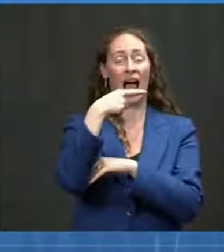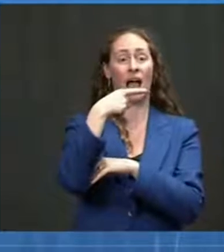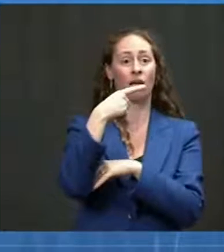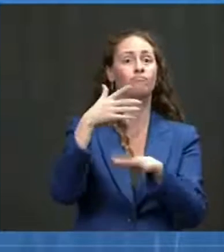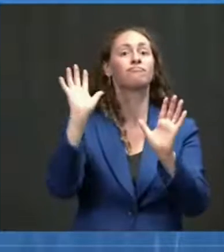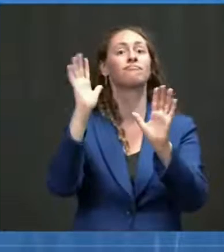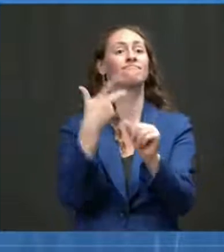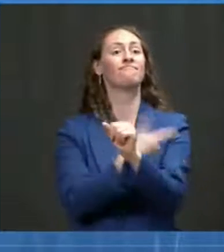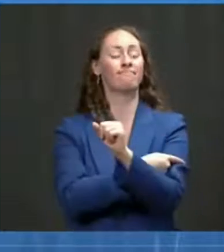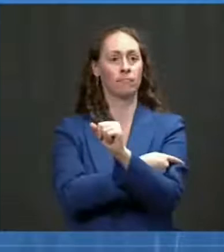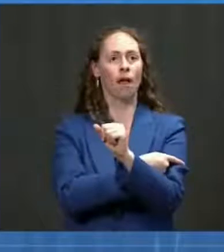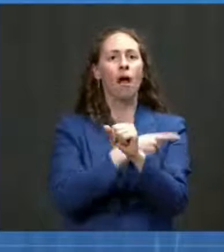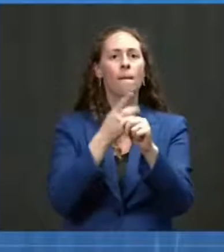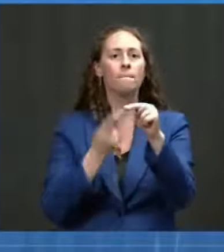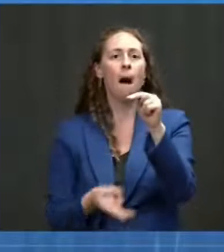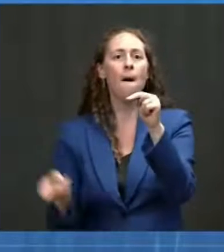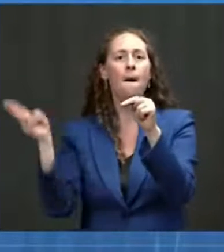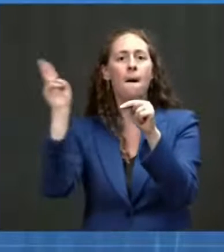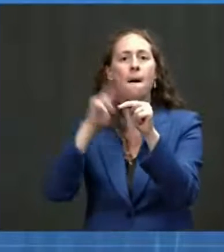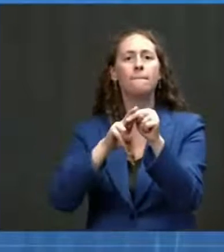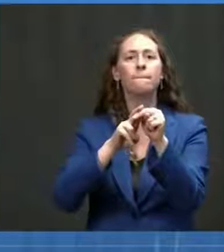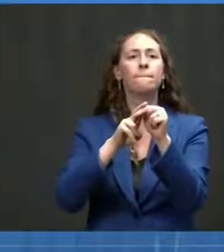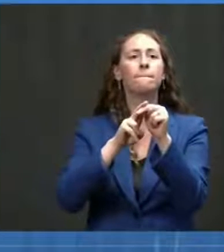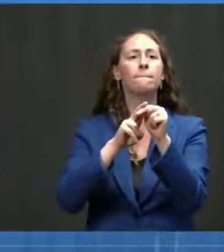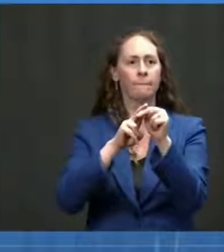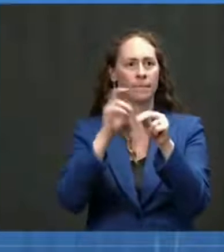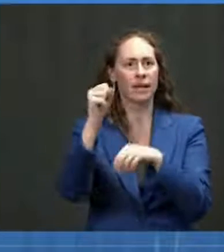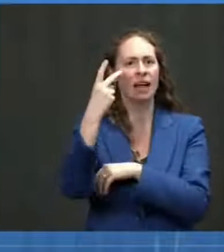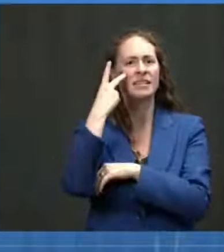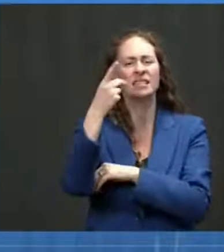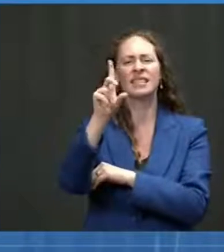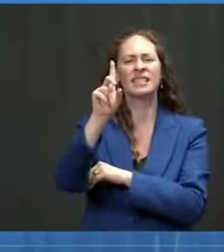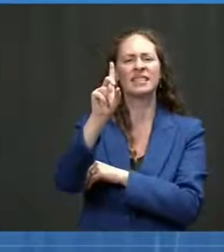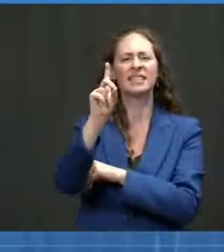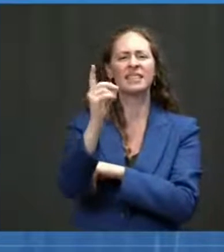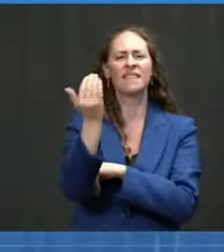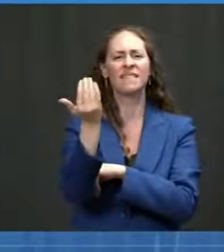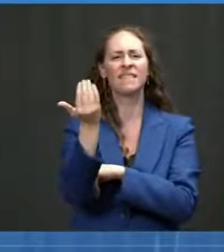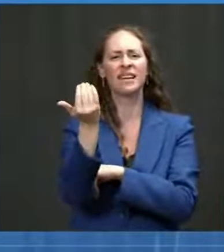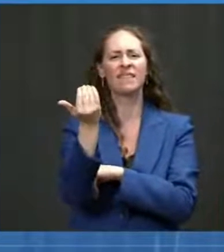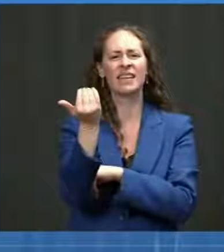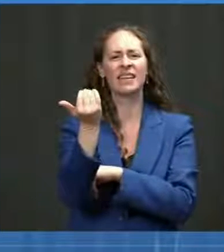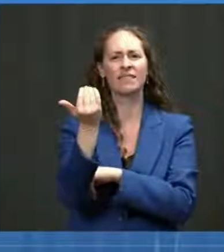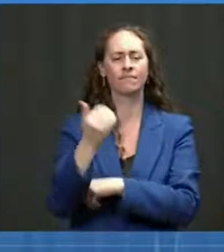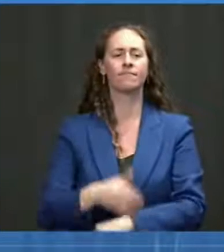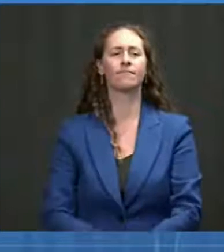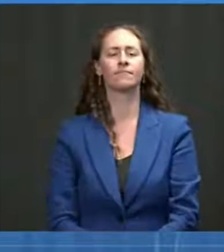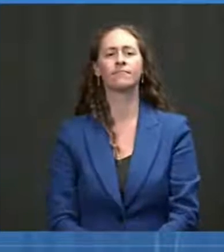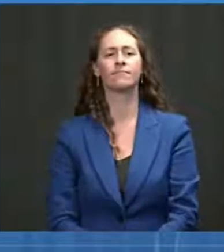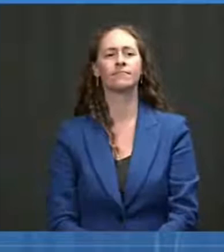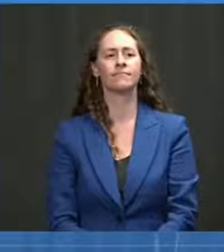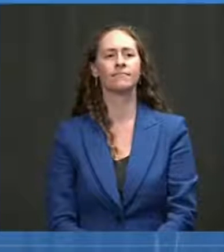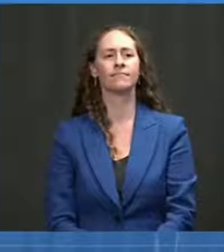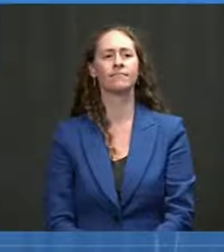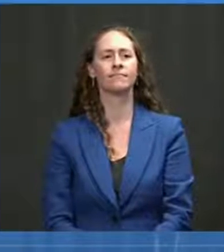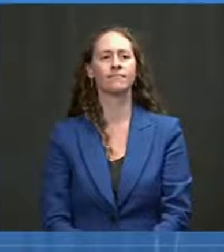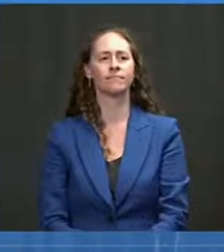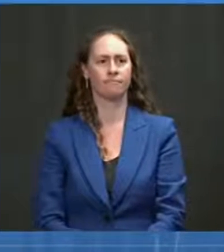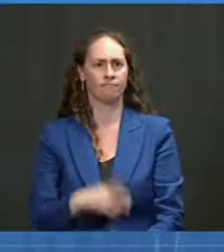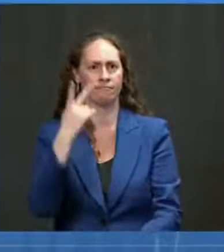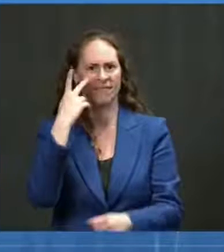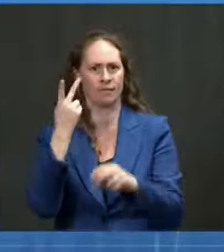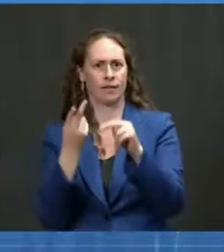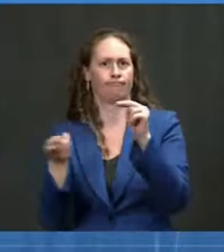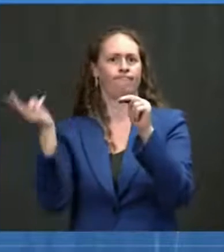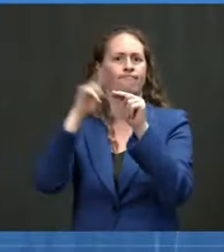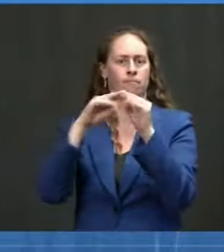shown right next to it that says D15. As you can see, a remarkable increase in titers